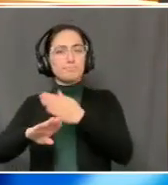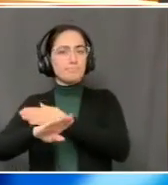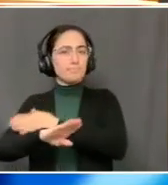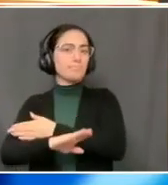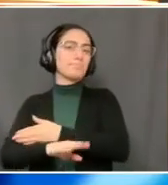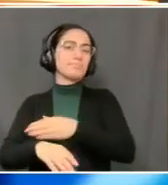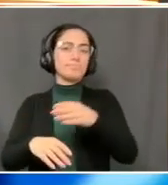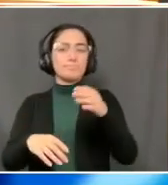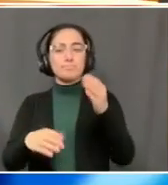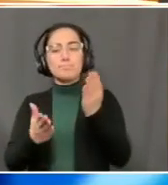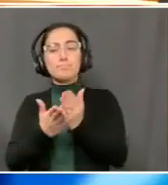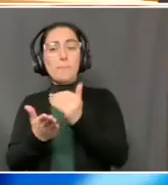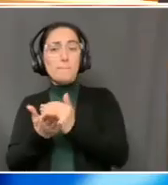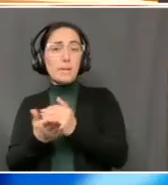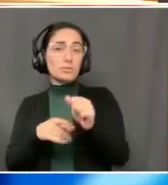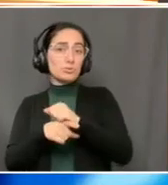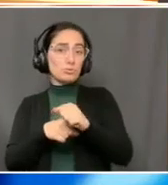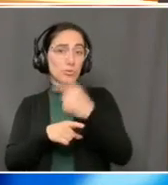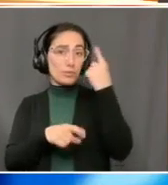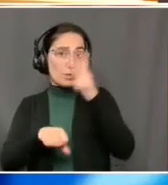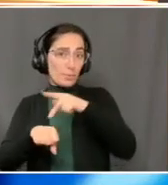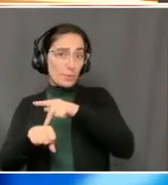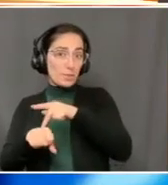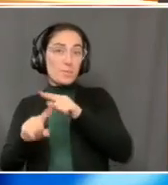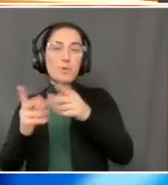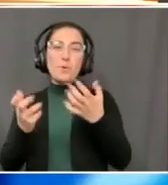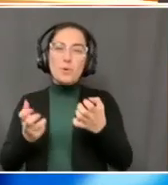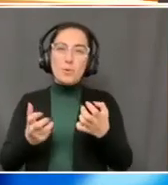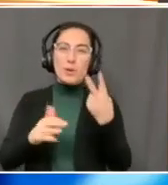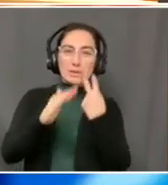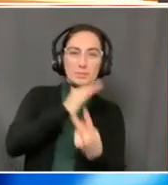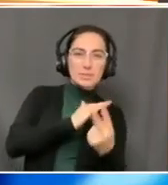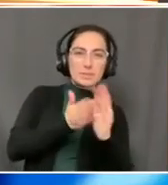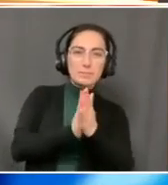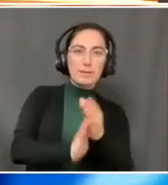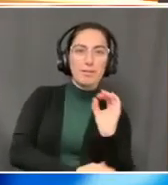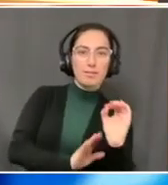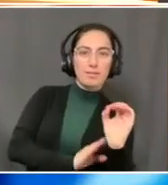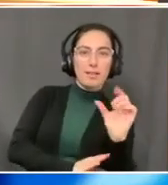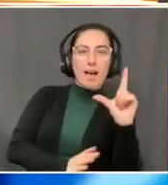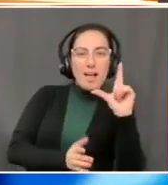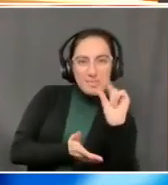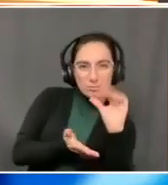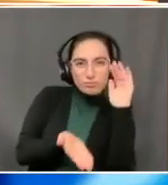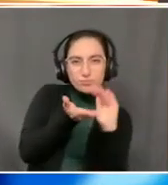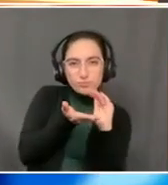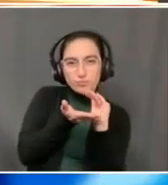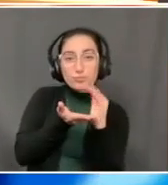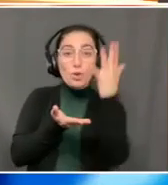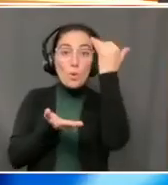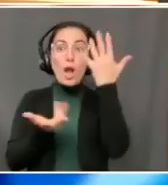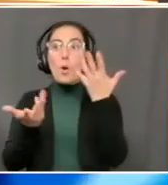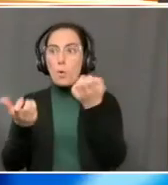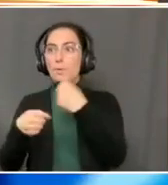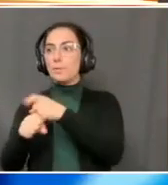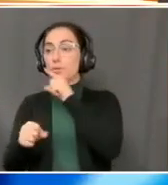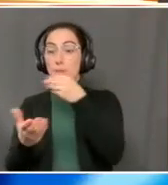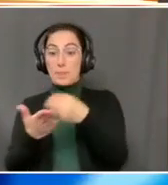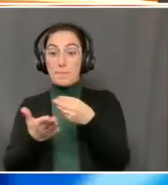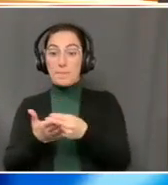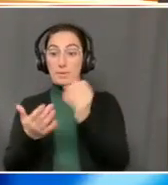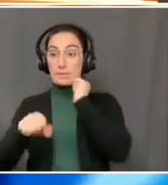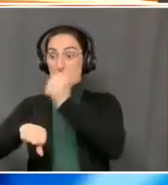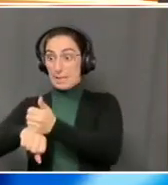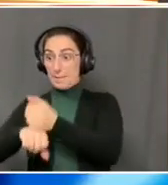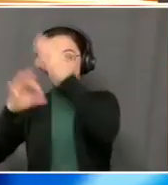specialists, but we want that variance to be little, because then we want to say the money we budgeted for and this board approved is going to what we approved it for. Because if we realized